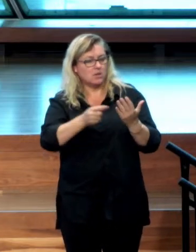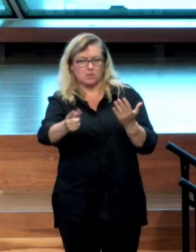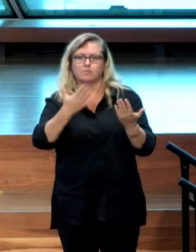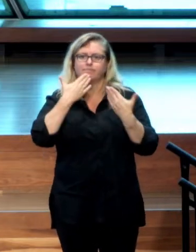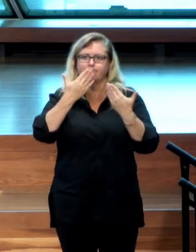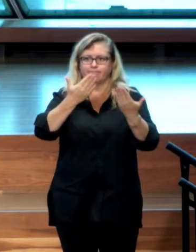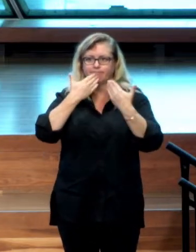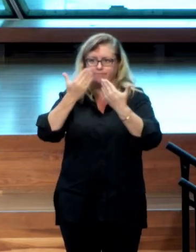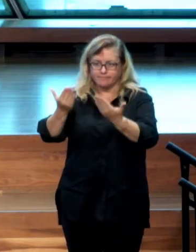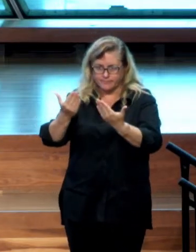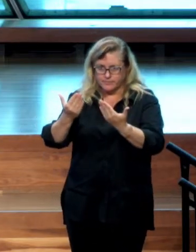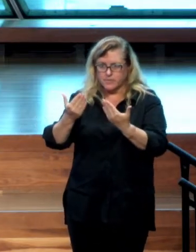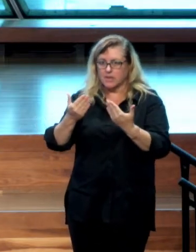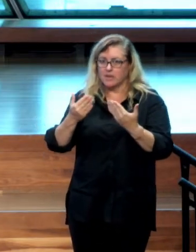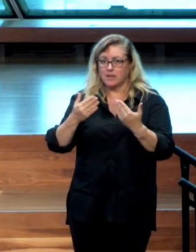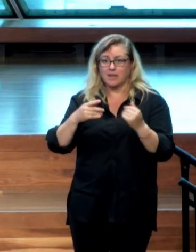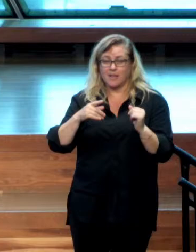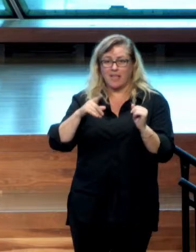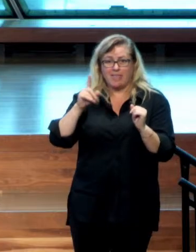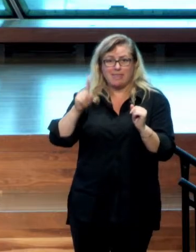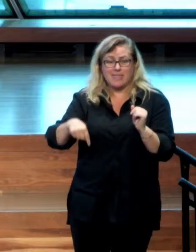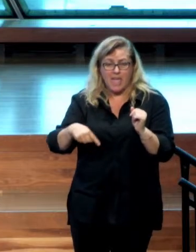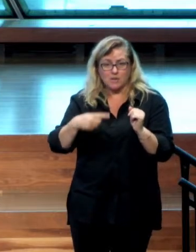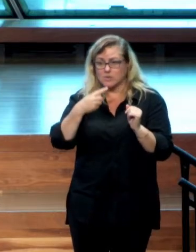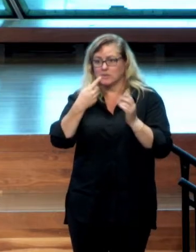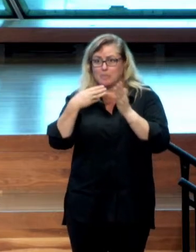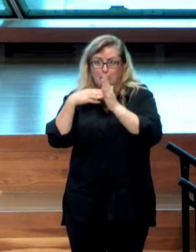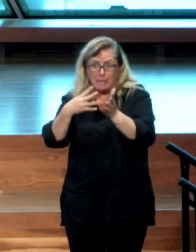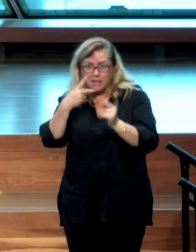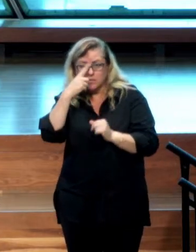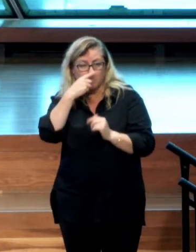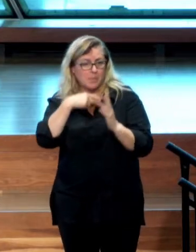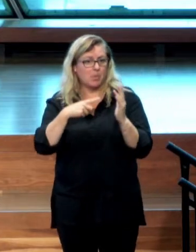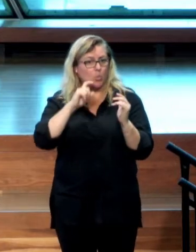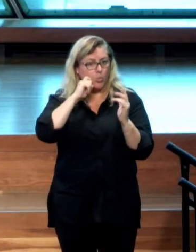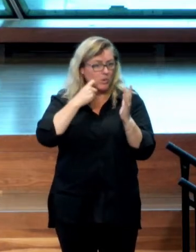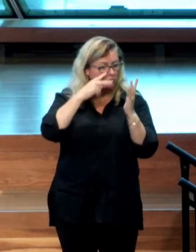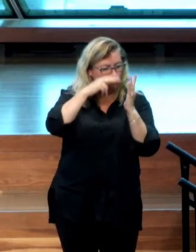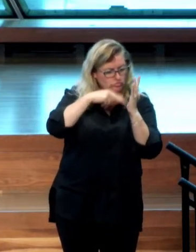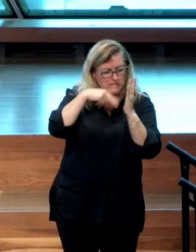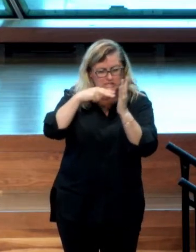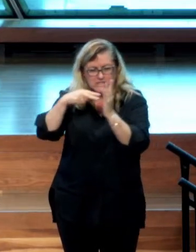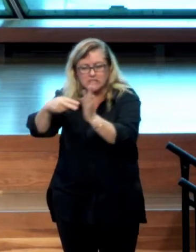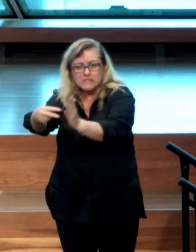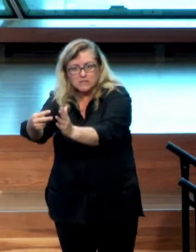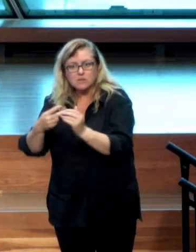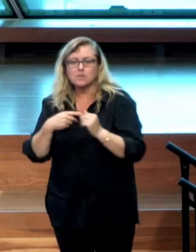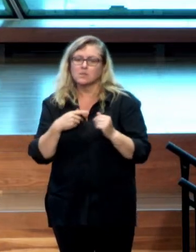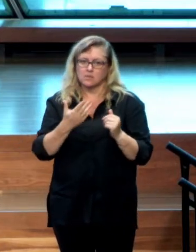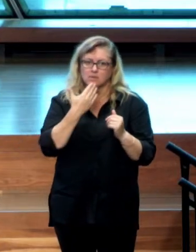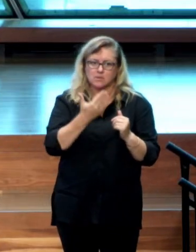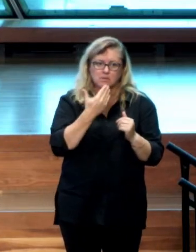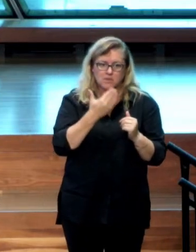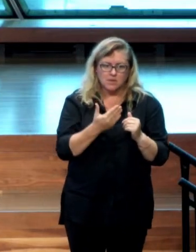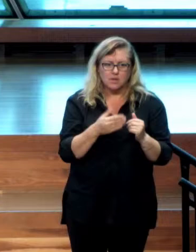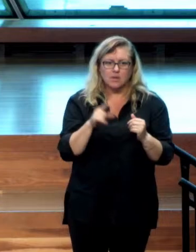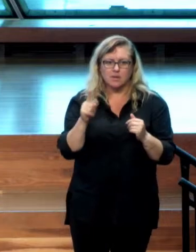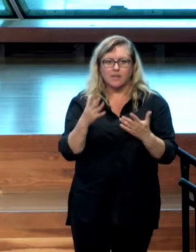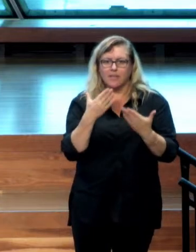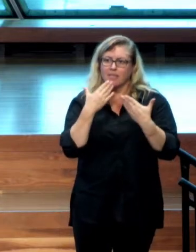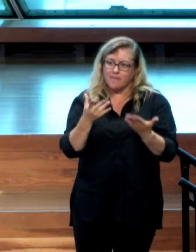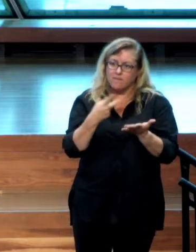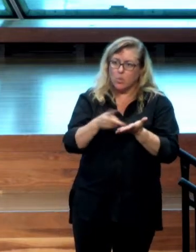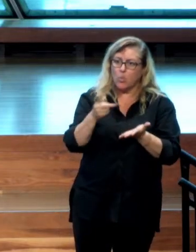to our lives and to the thousands and millions of people that read these works over the next year or two. And thank you especially for walking so often on your